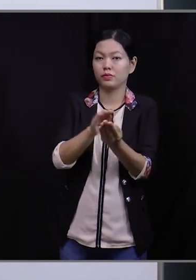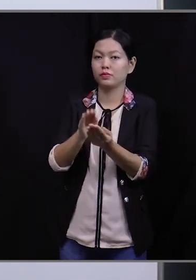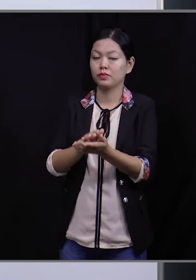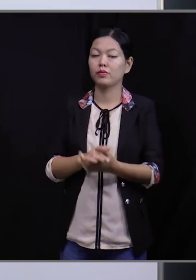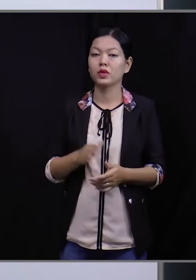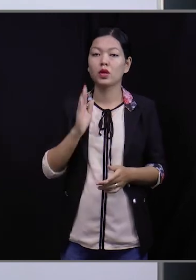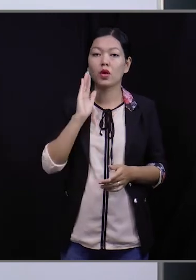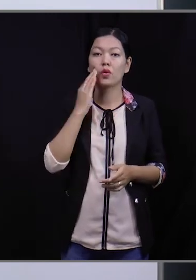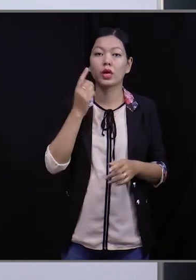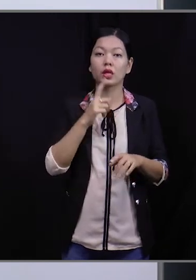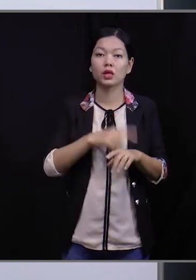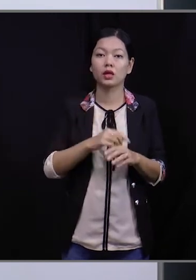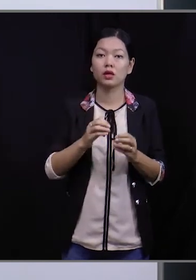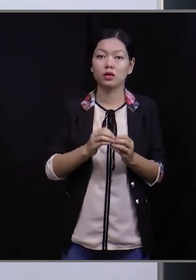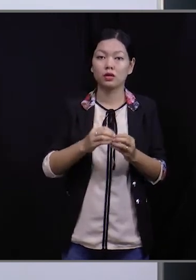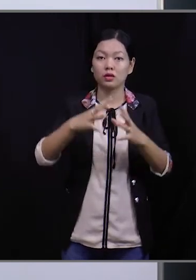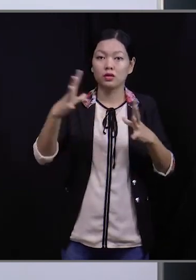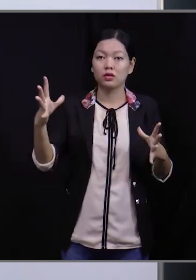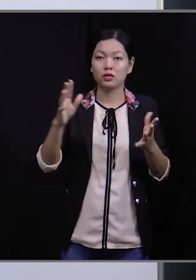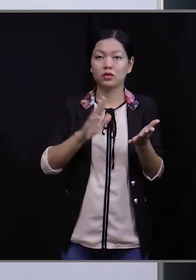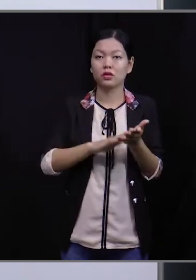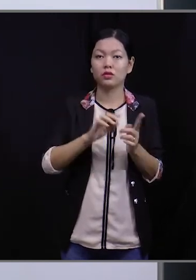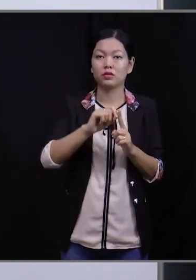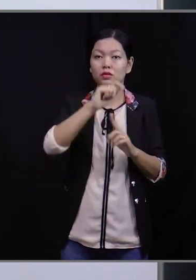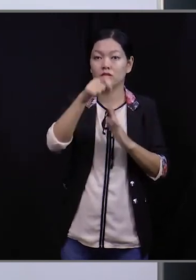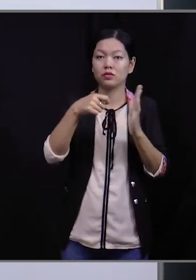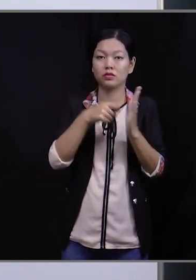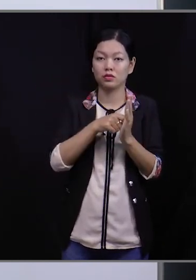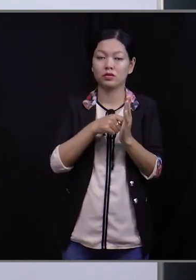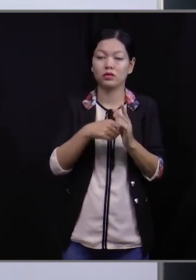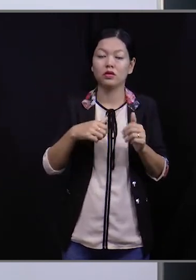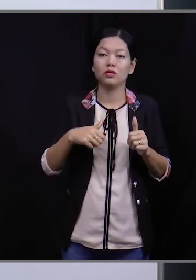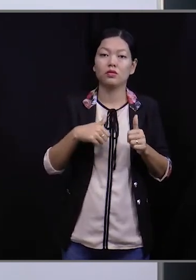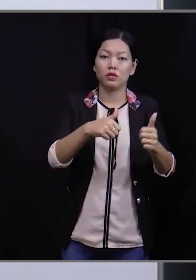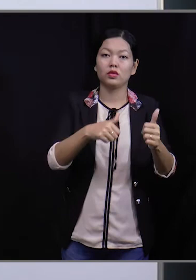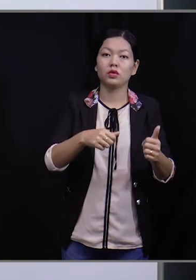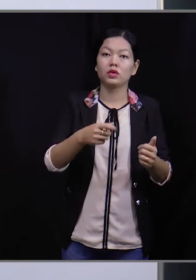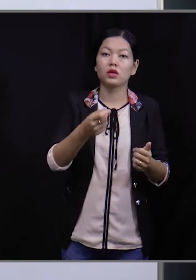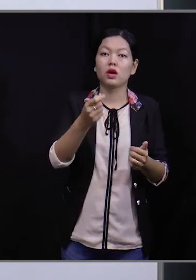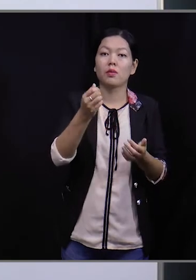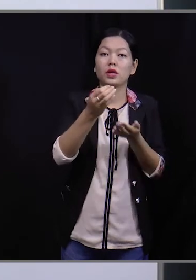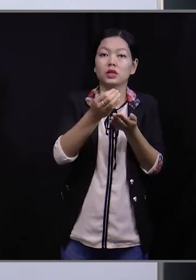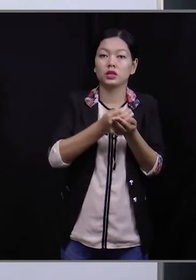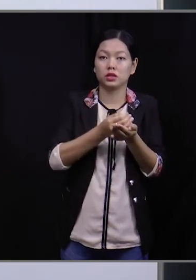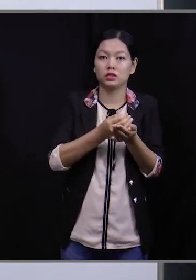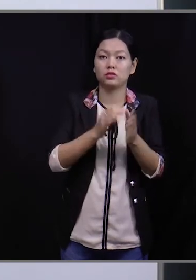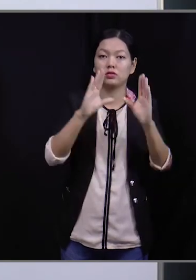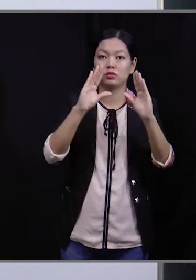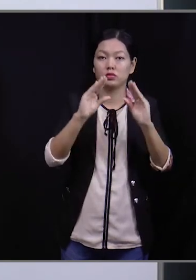times of expansionary monetary policy, this will be reduced. And when this is reduced, lending capacity